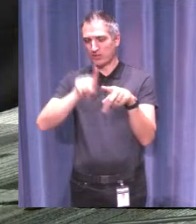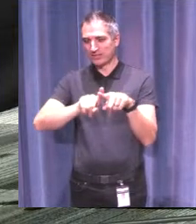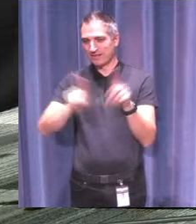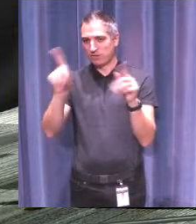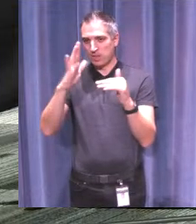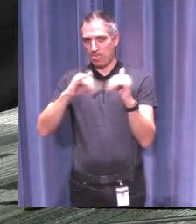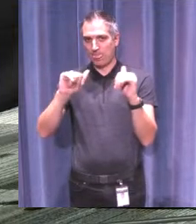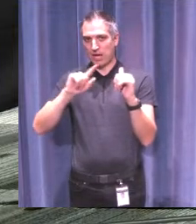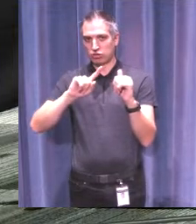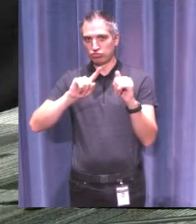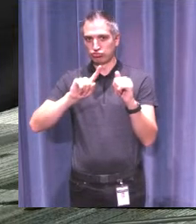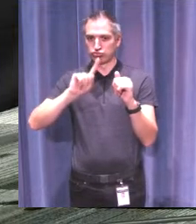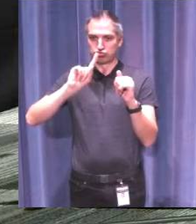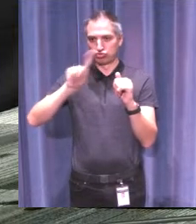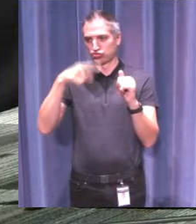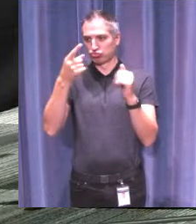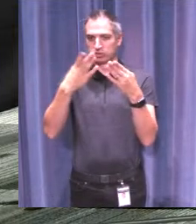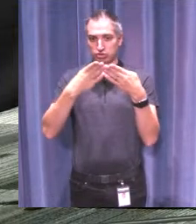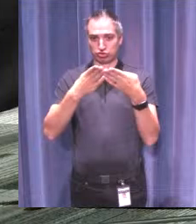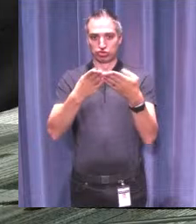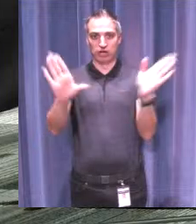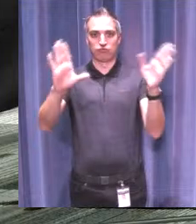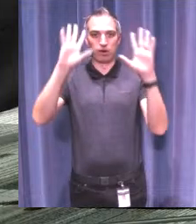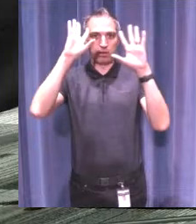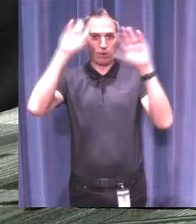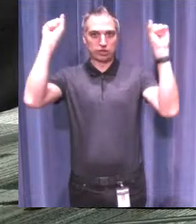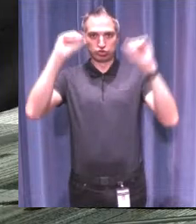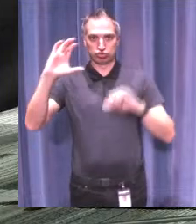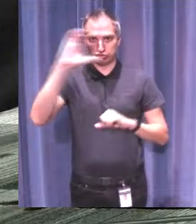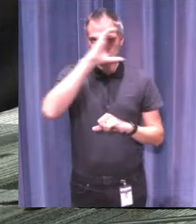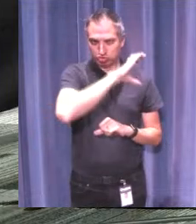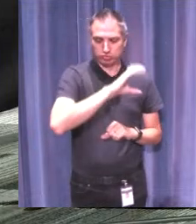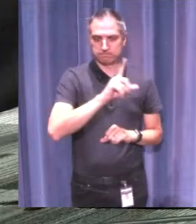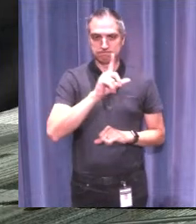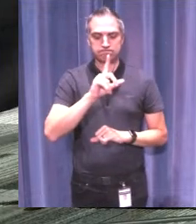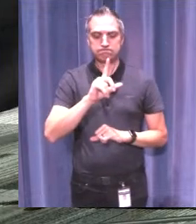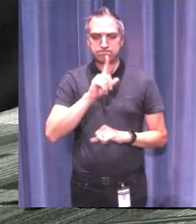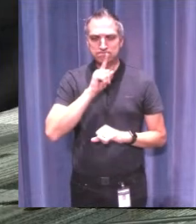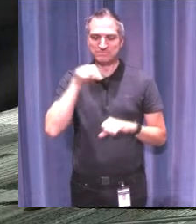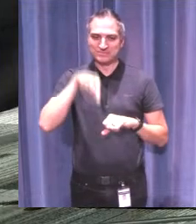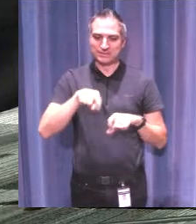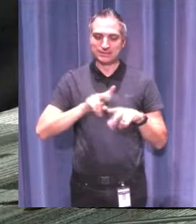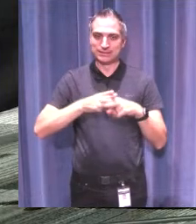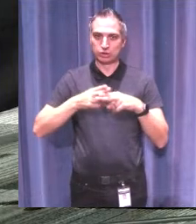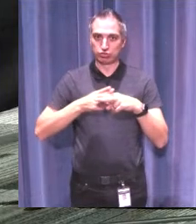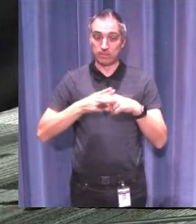like a general presidential search. What would you say for anyone